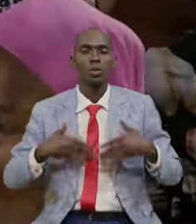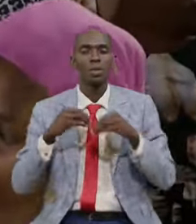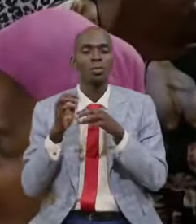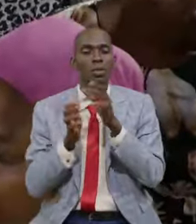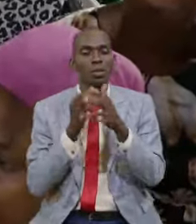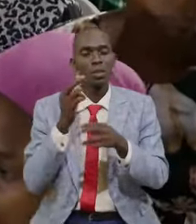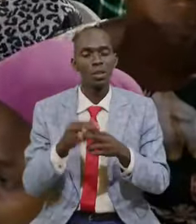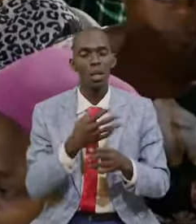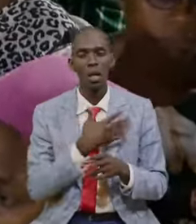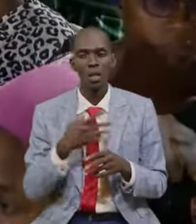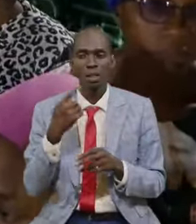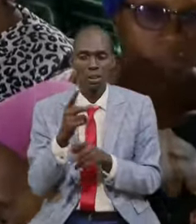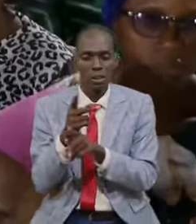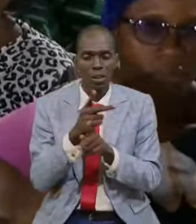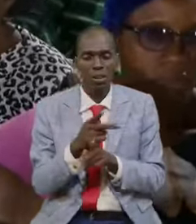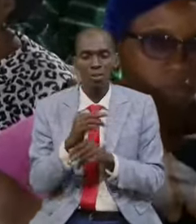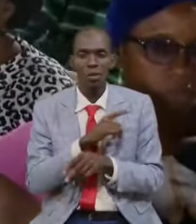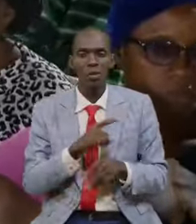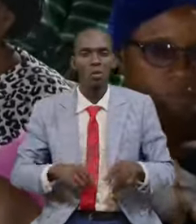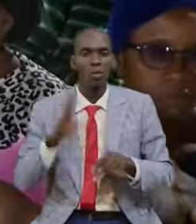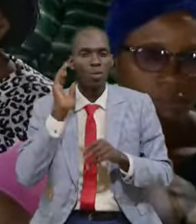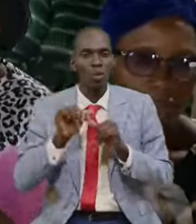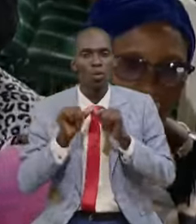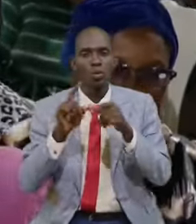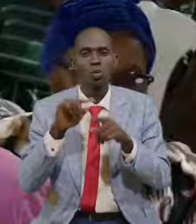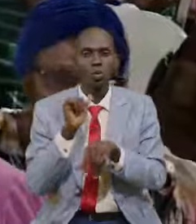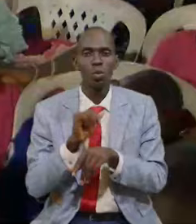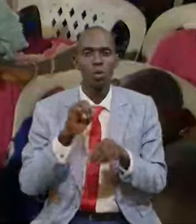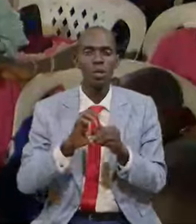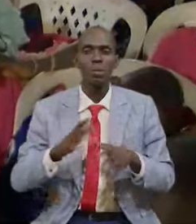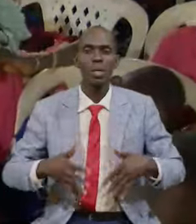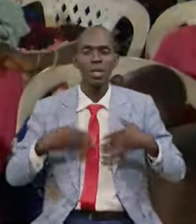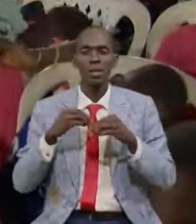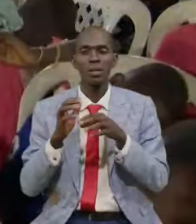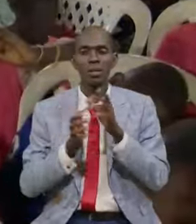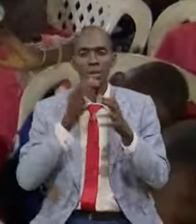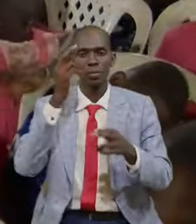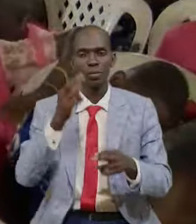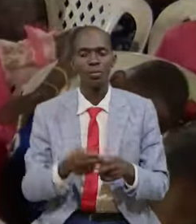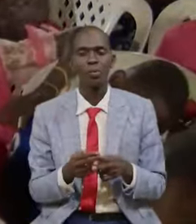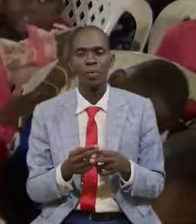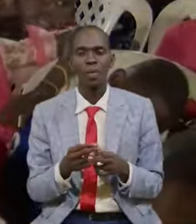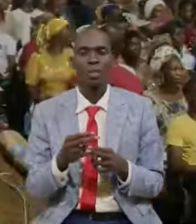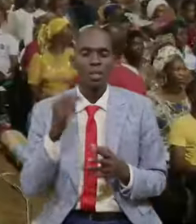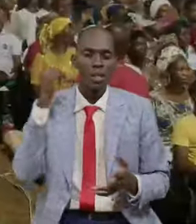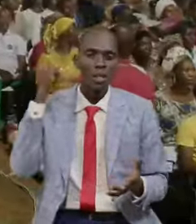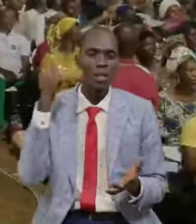the Lord will keep on working in your life in Jesus' name. Amen for me.